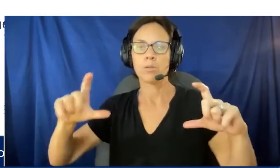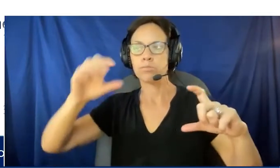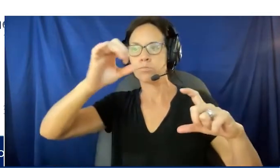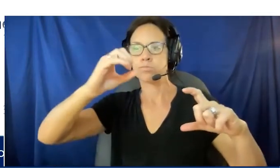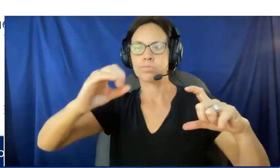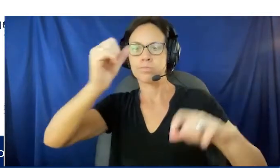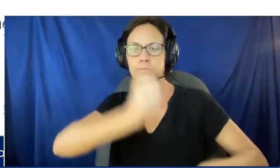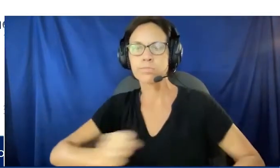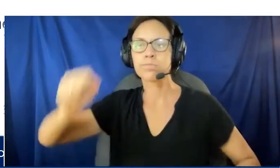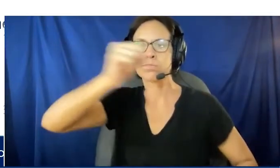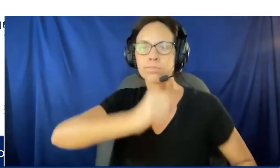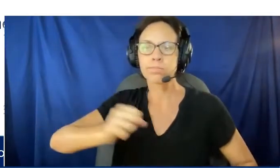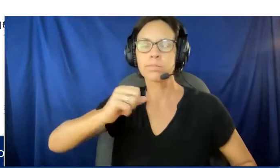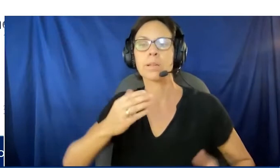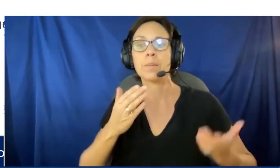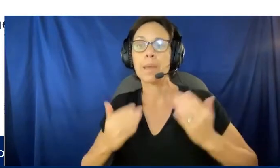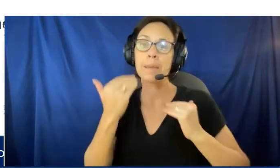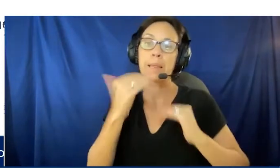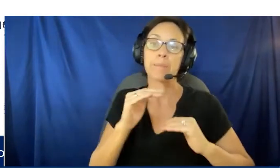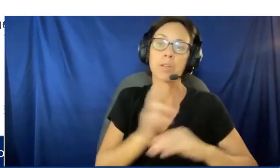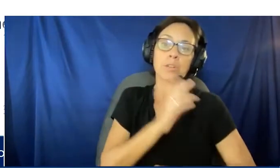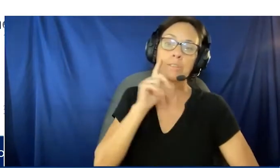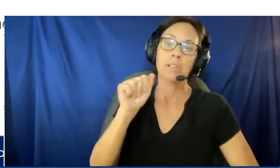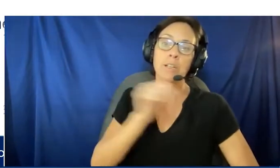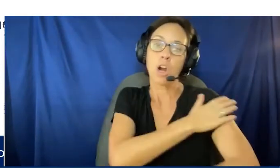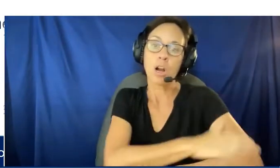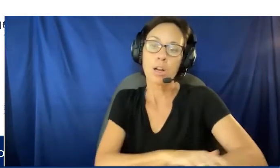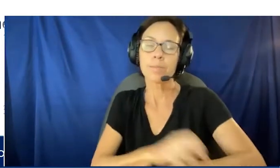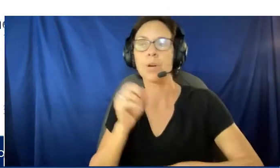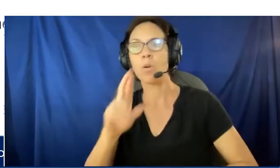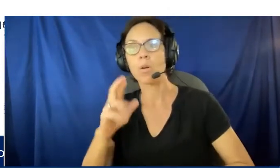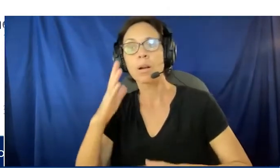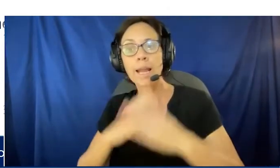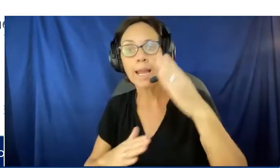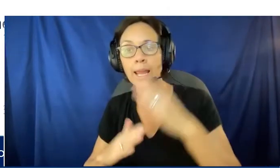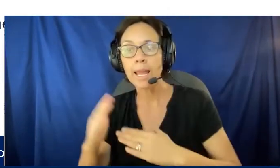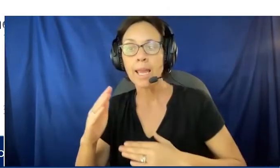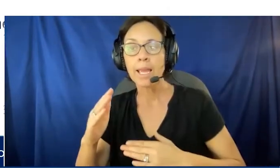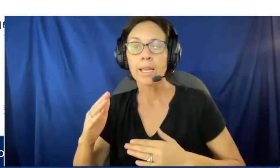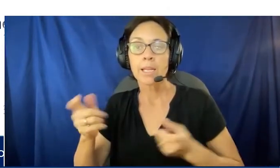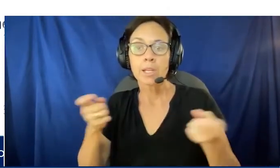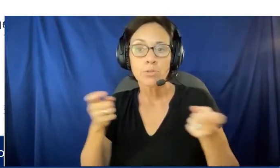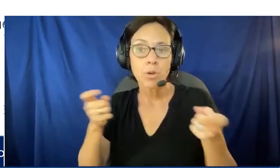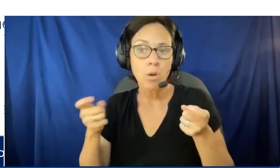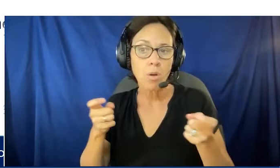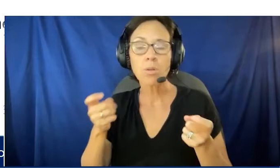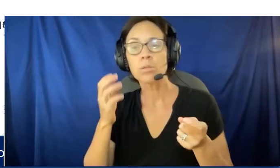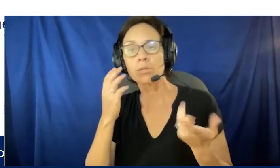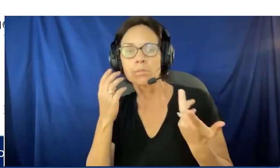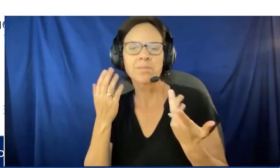or the other of their arms? Is it hand controls? What is needed in that